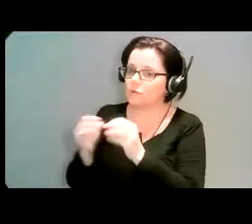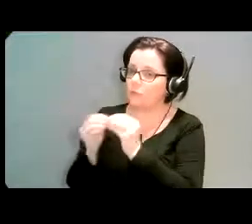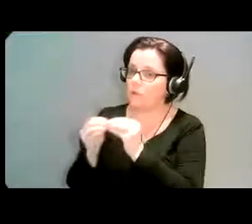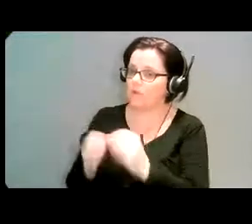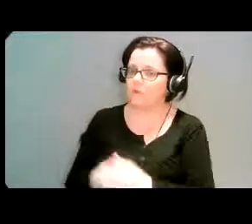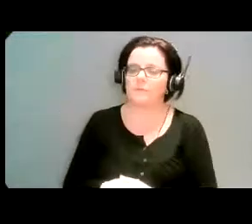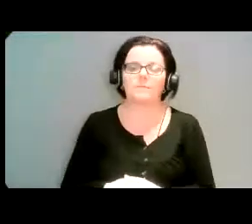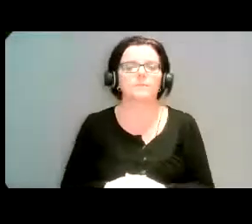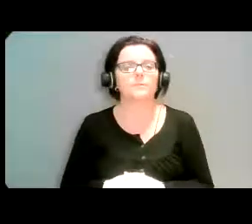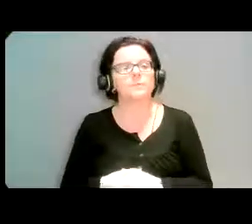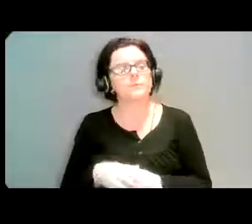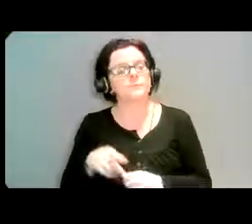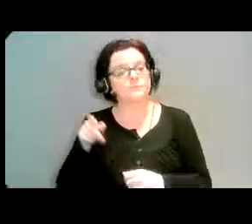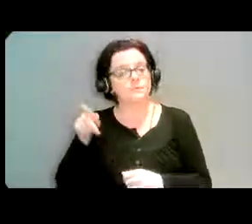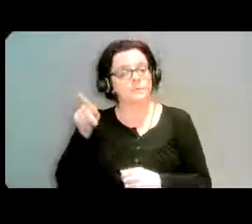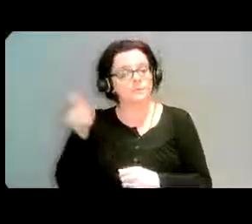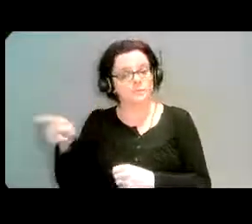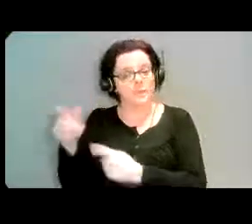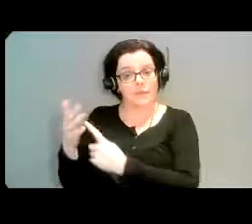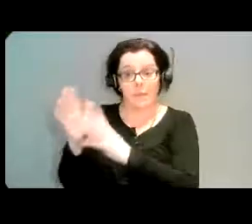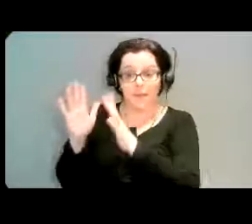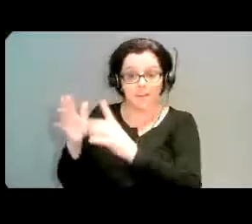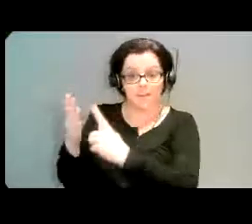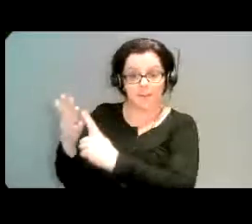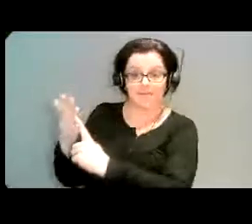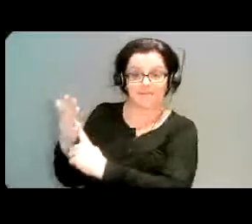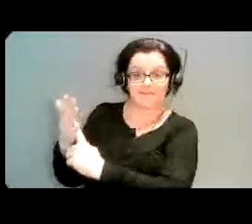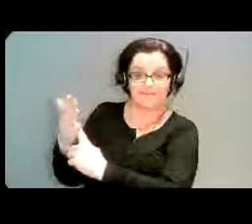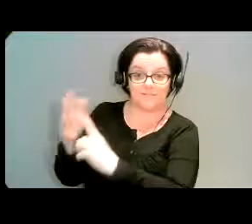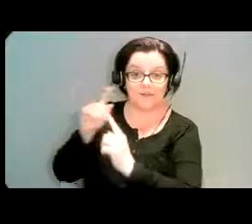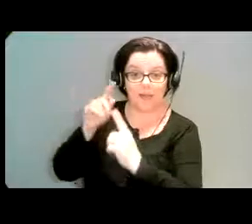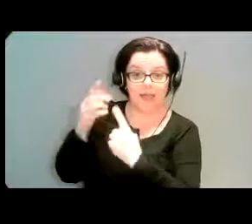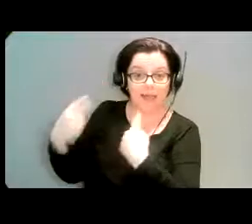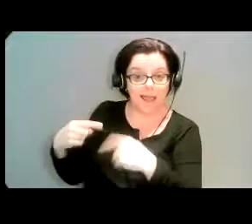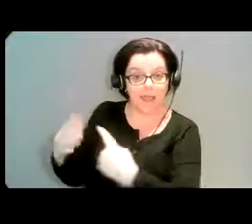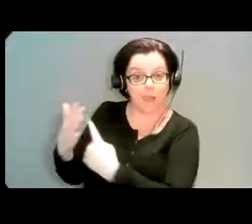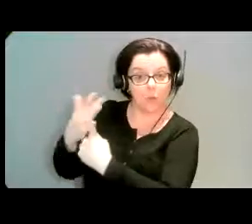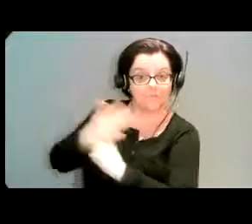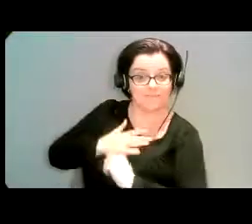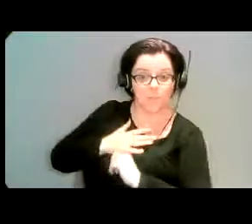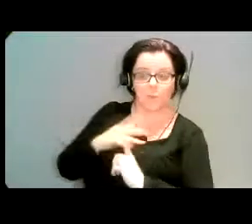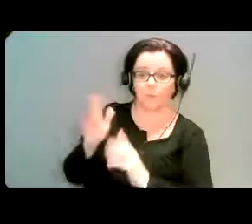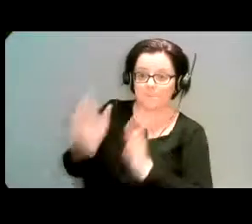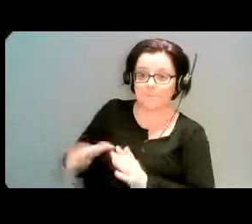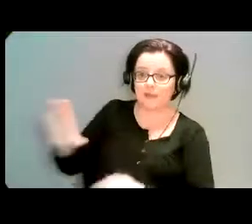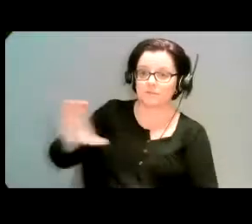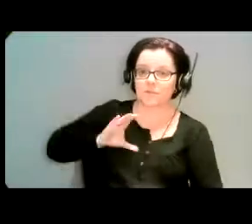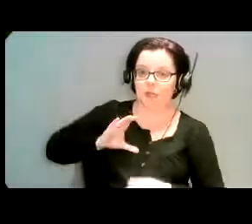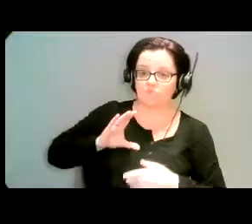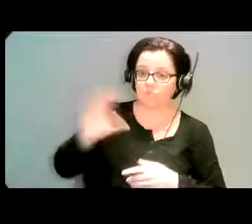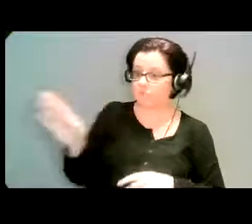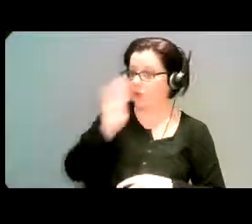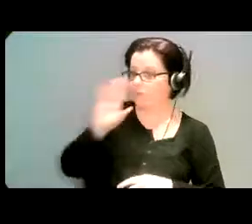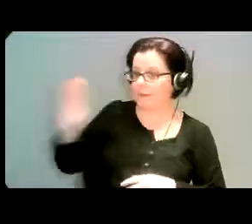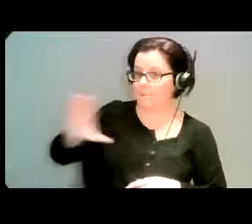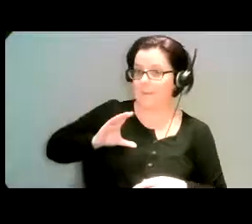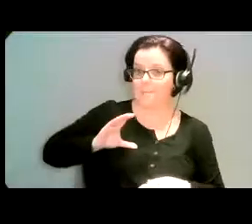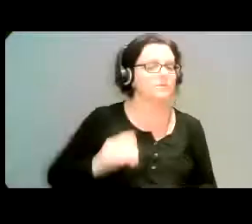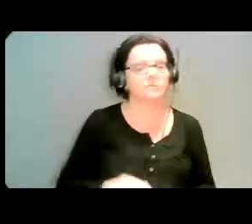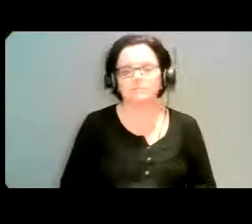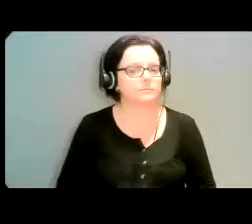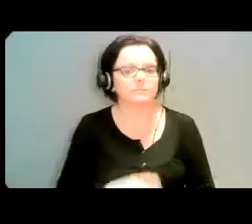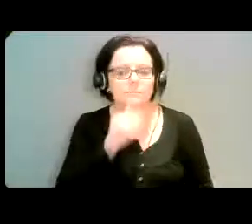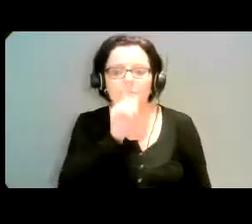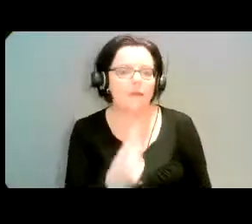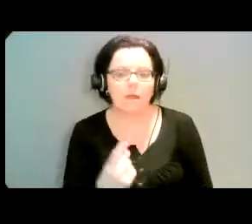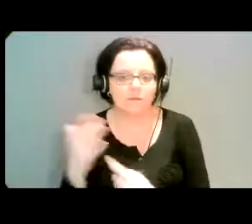They can't force you to accept direct payment. And again, I've seen quite a few cases where people